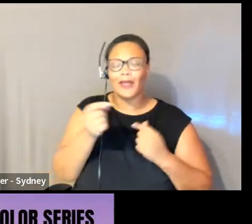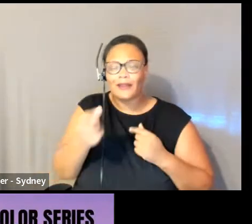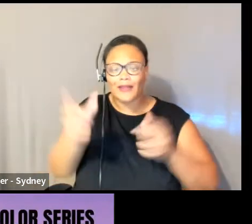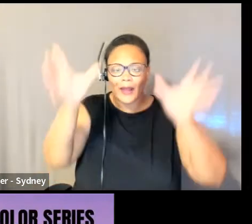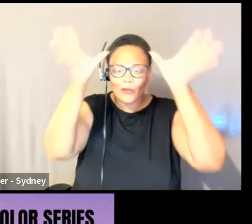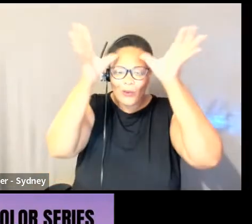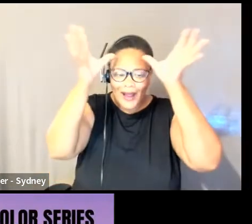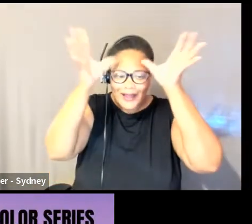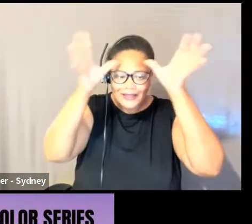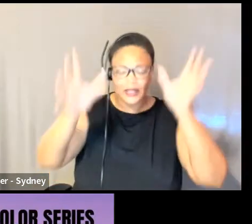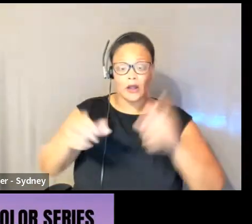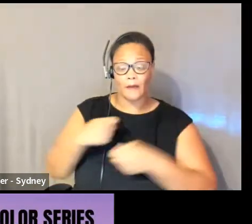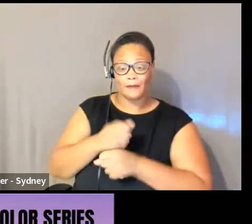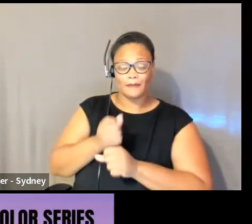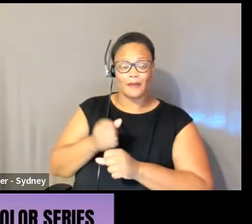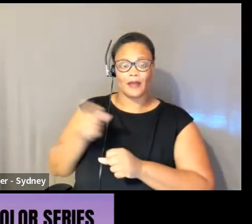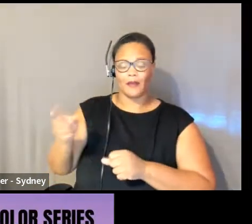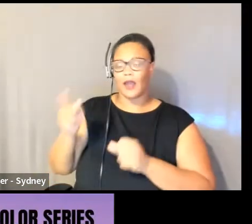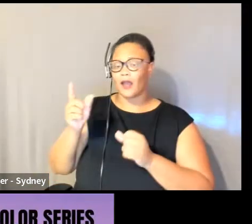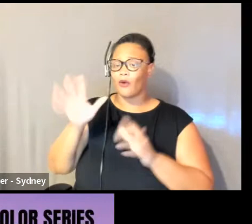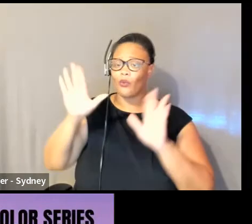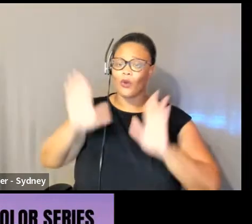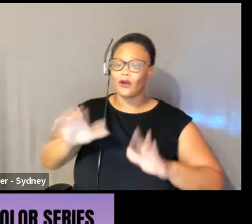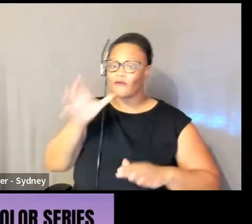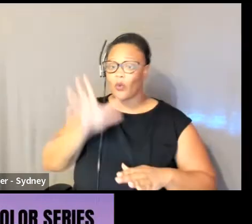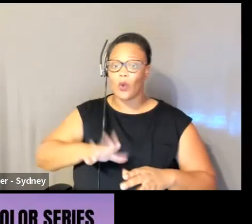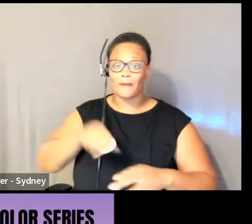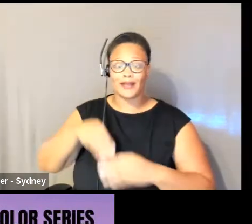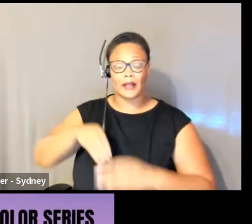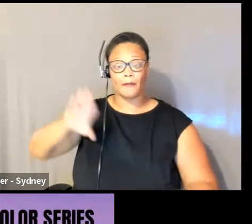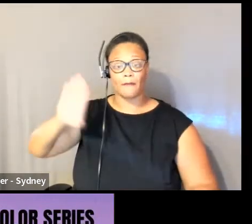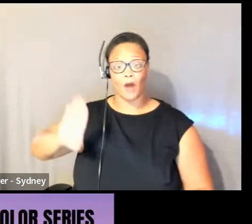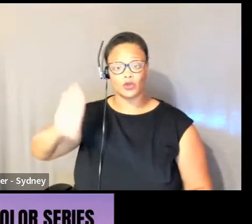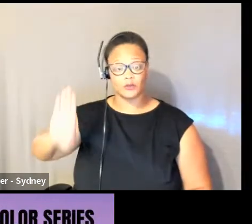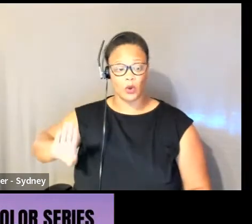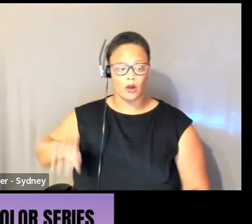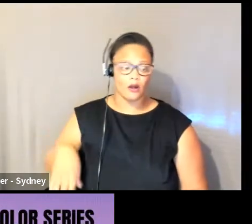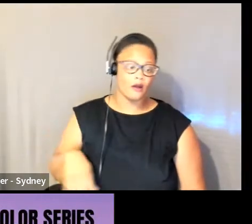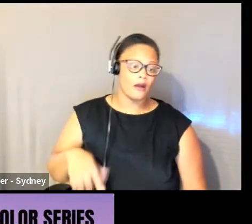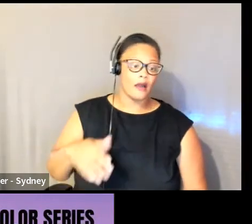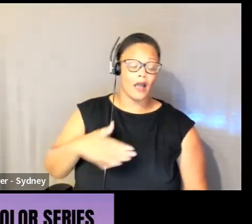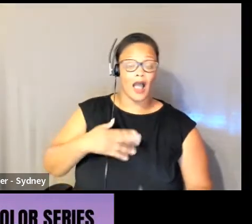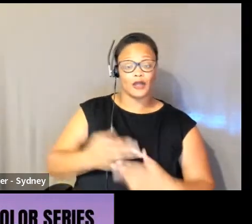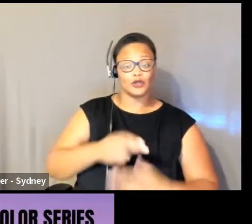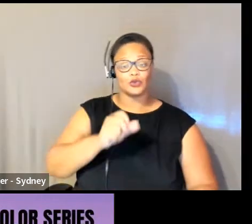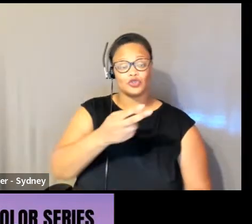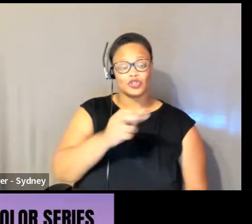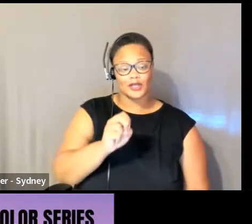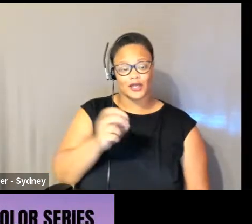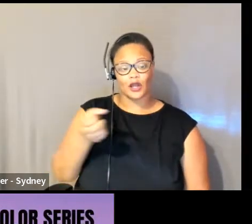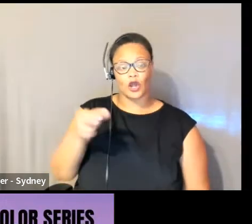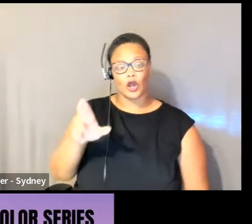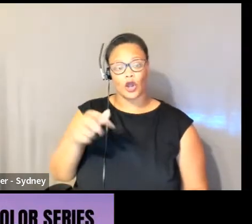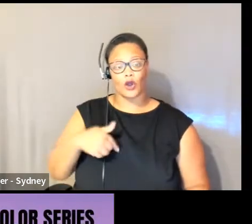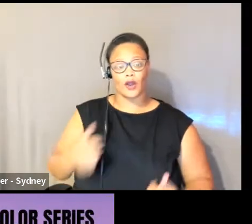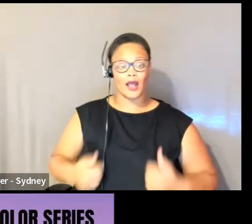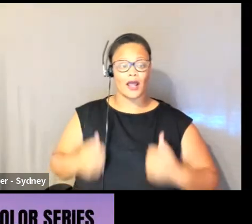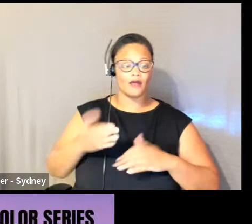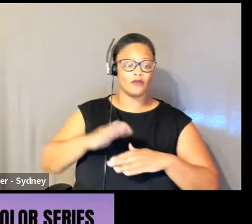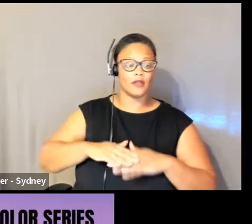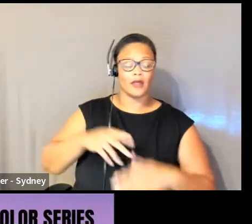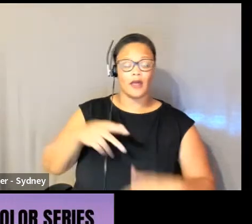made by a lovely woman up in Baltimore. My pronouns are she, her, and I am coming to you from the lands of the